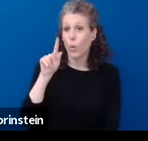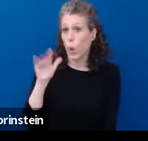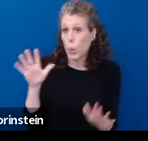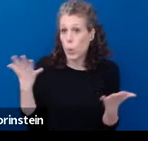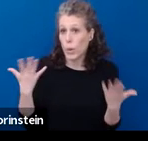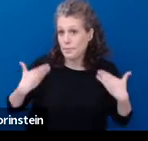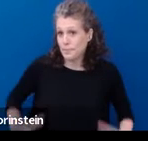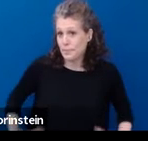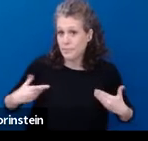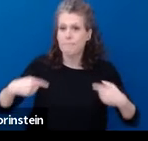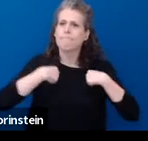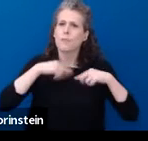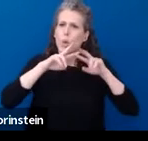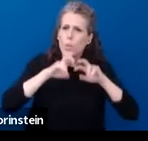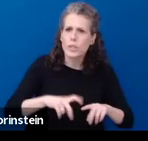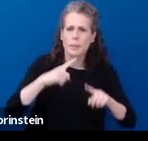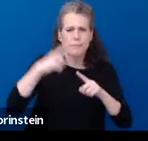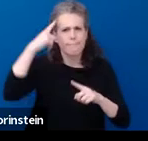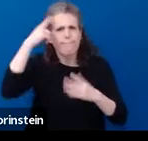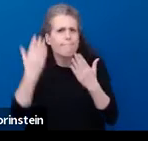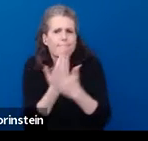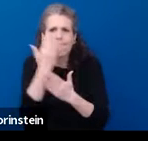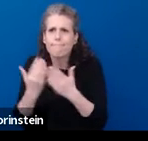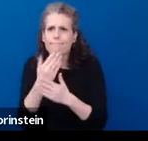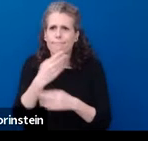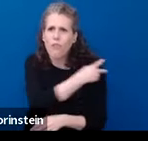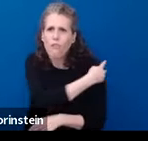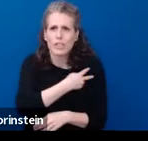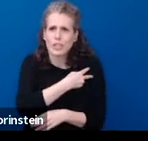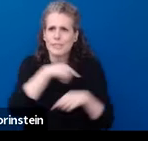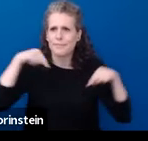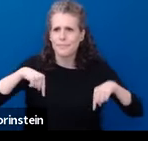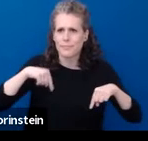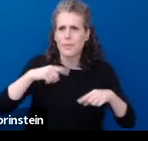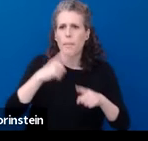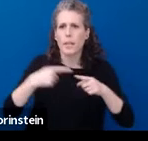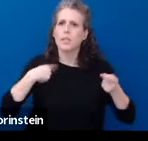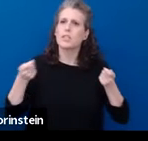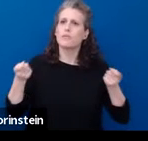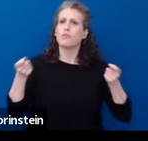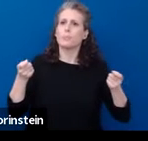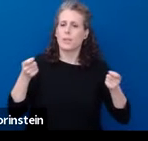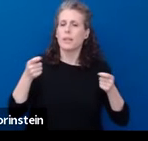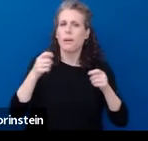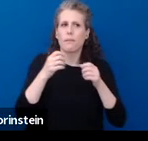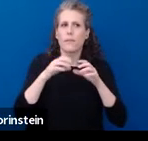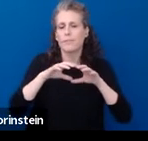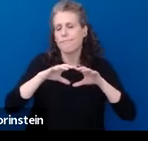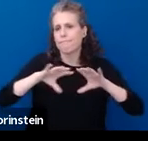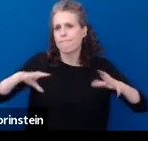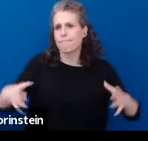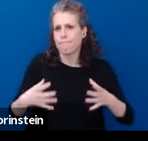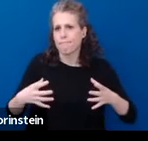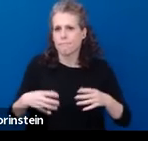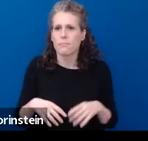the Research and Innovation Officer of Funka and the Chairman of the Funka Foundation. I also have my